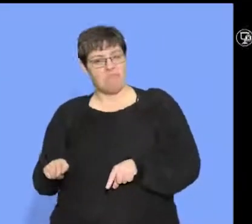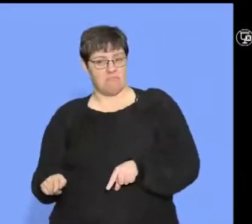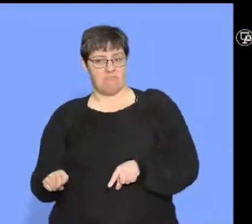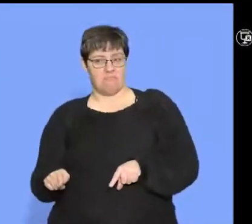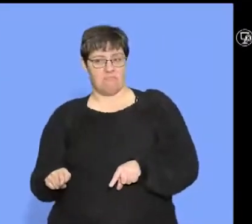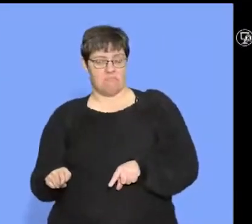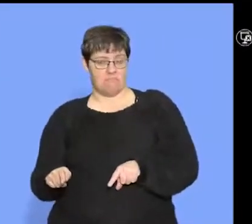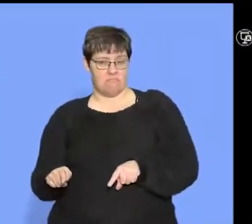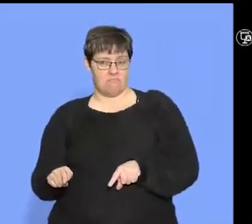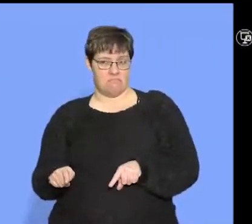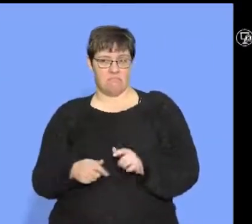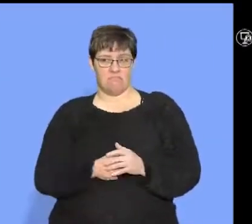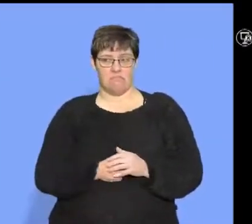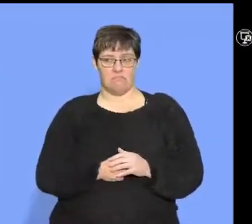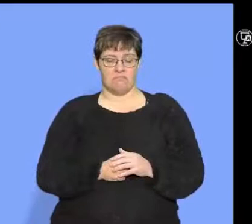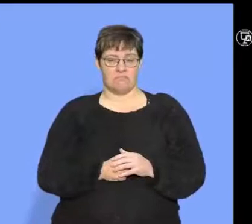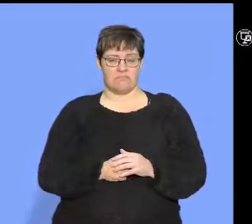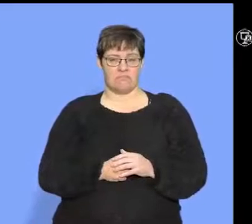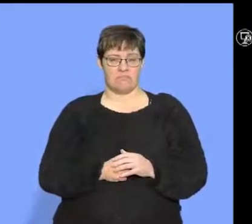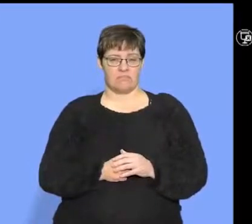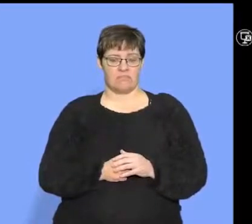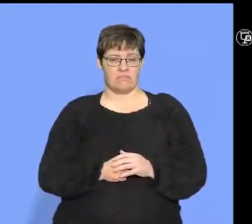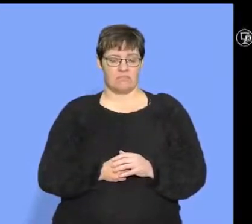even trough to consecutive trough.